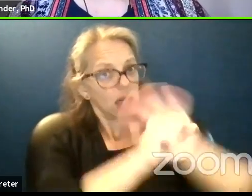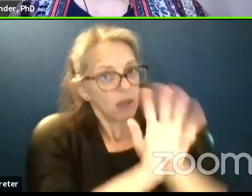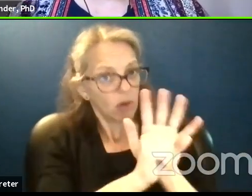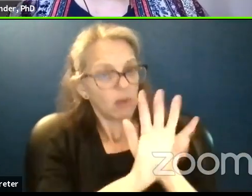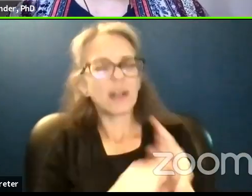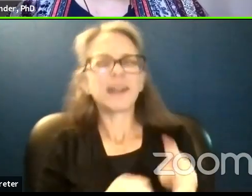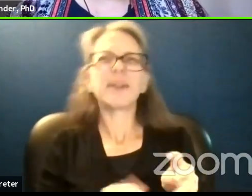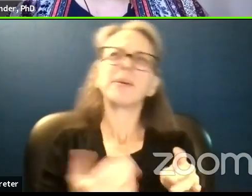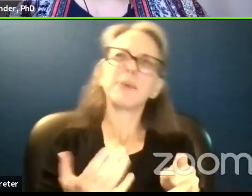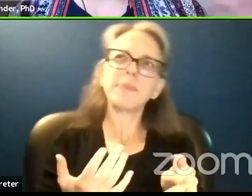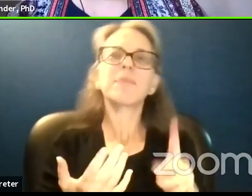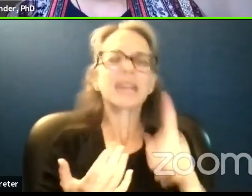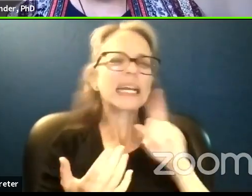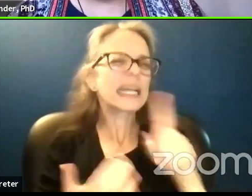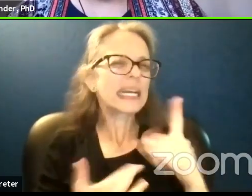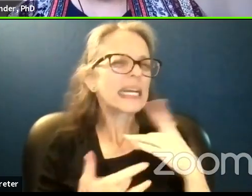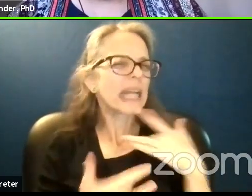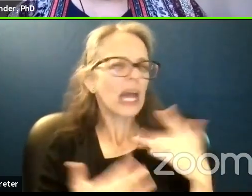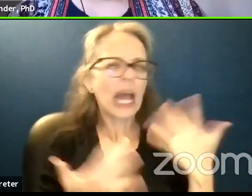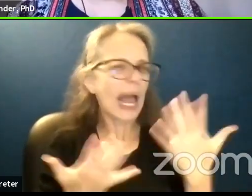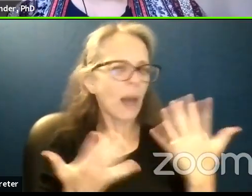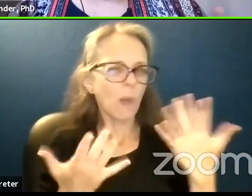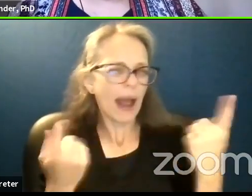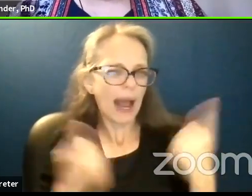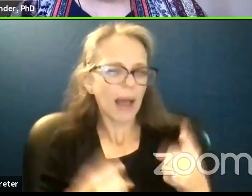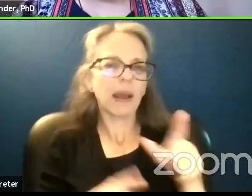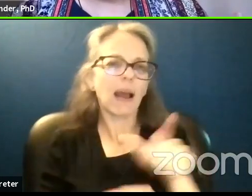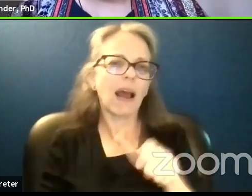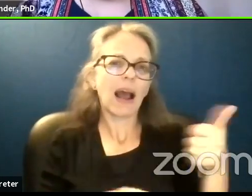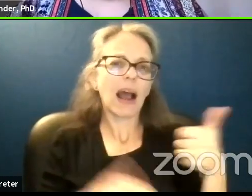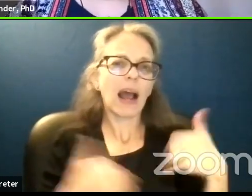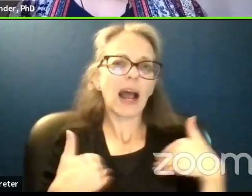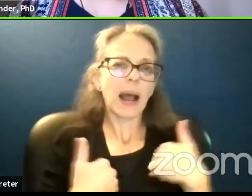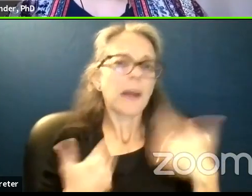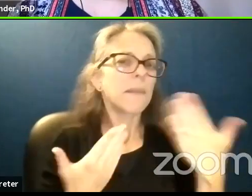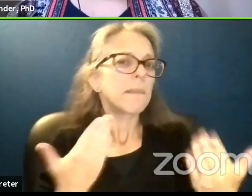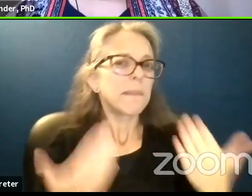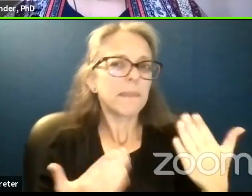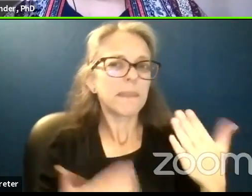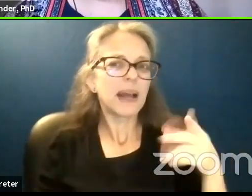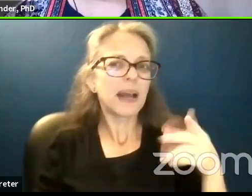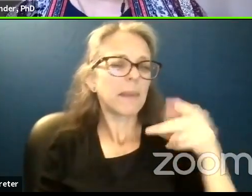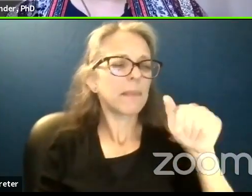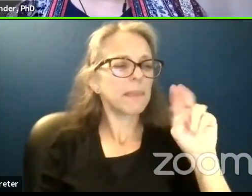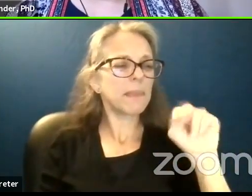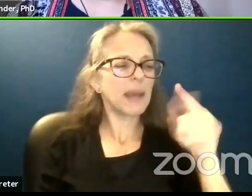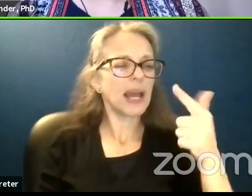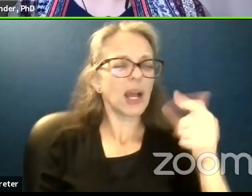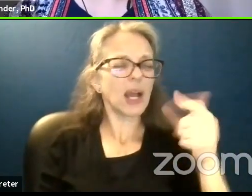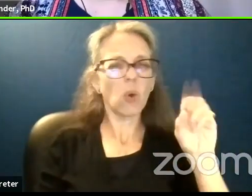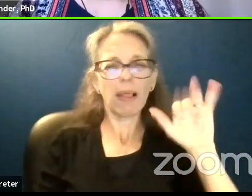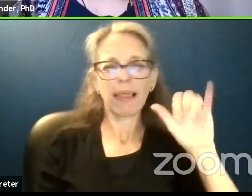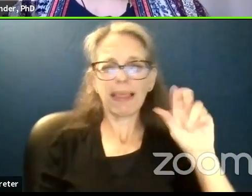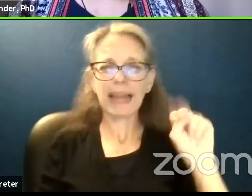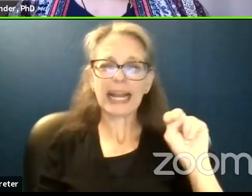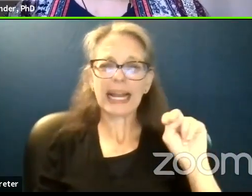it's likely that another animal, maybe a pangolin, which is it kind of looks cute.